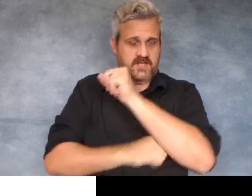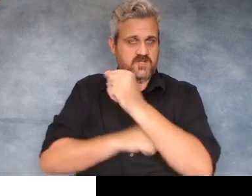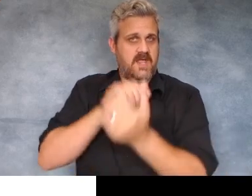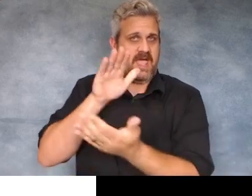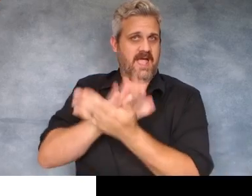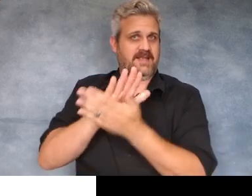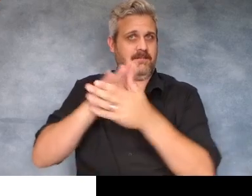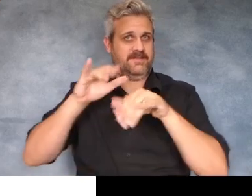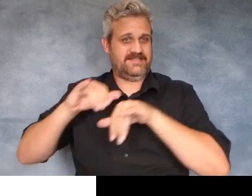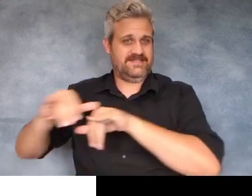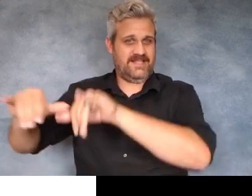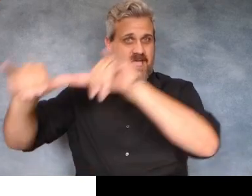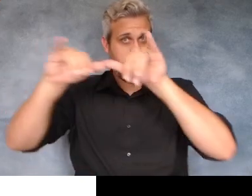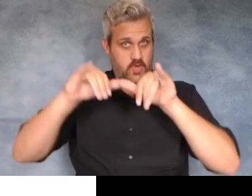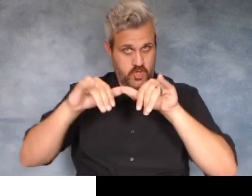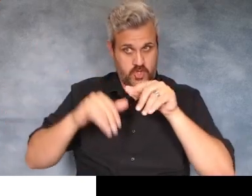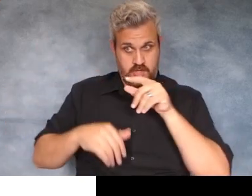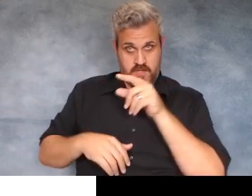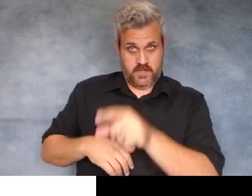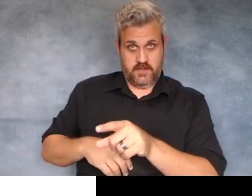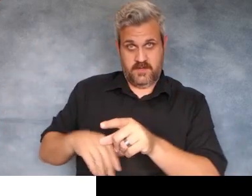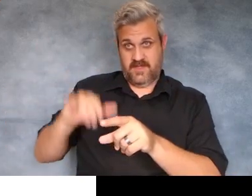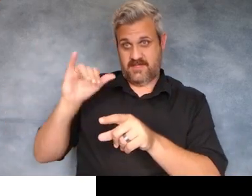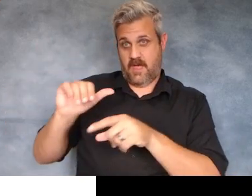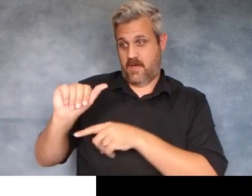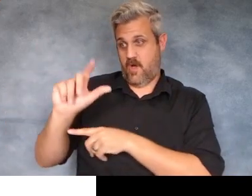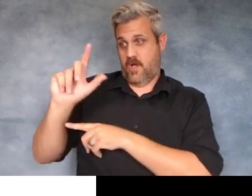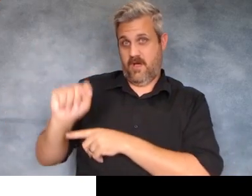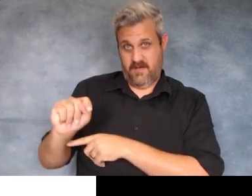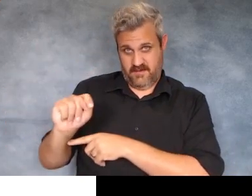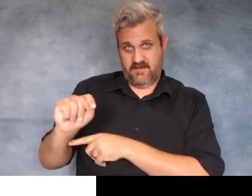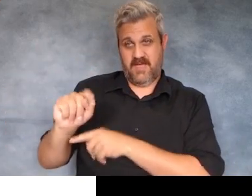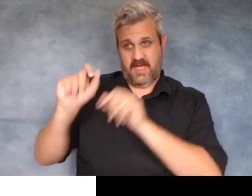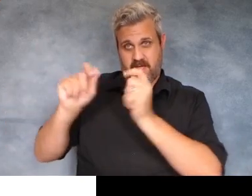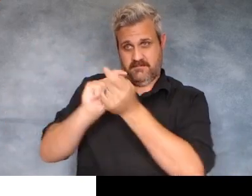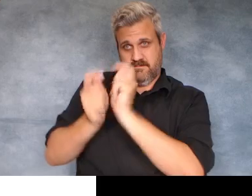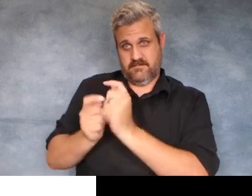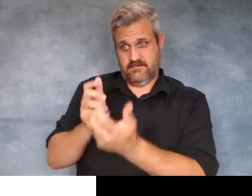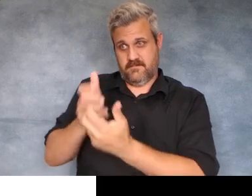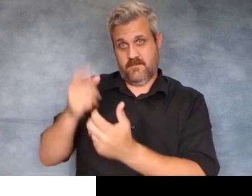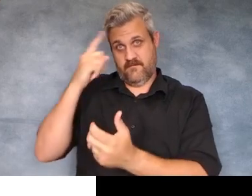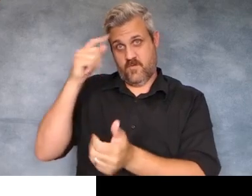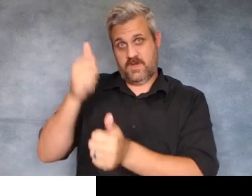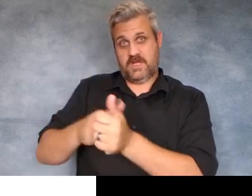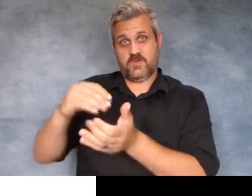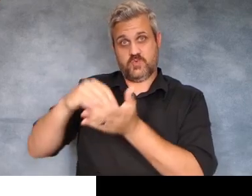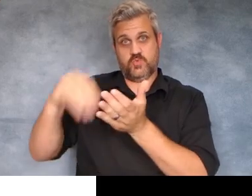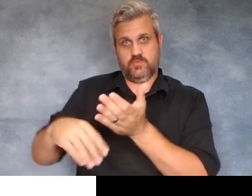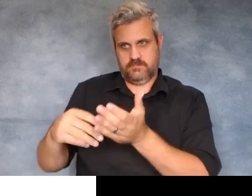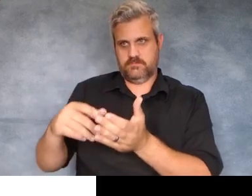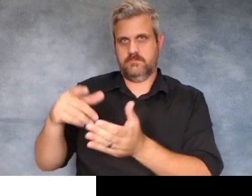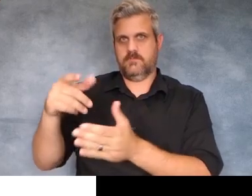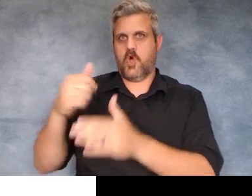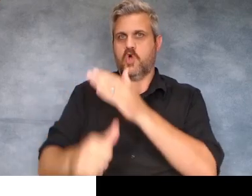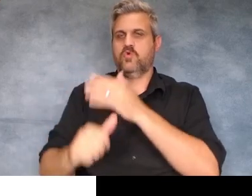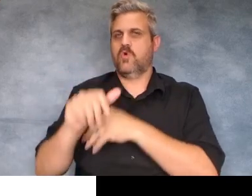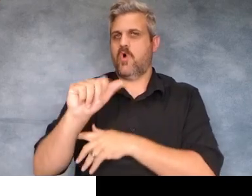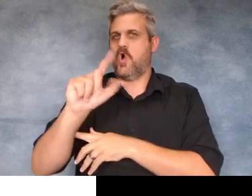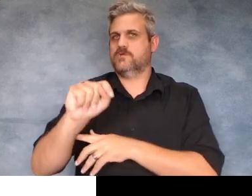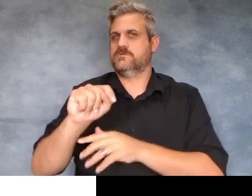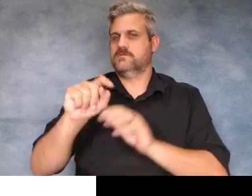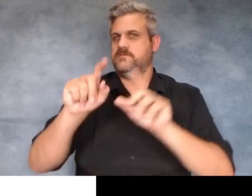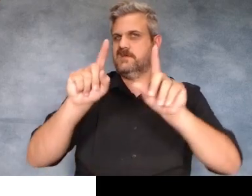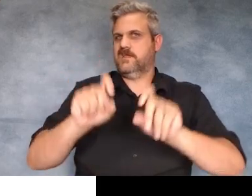We explore how the curriculum can be modified and individualized for students participating in the alternate assessment in